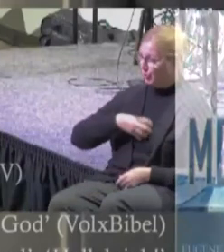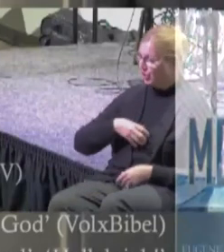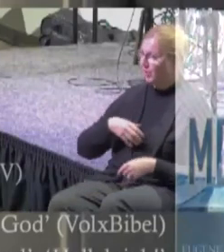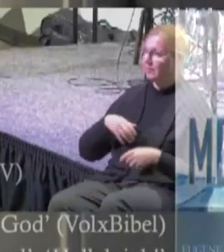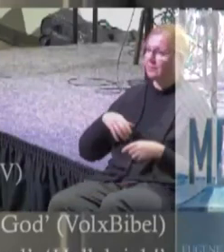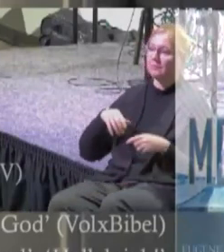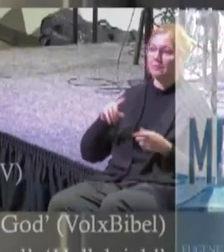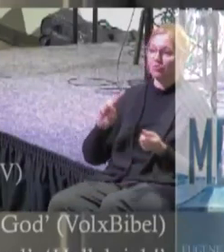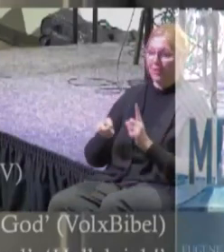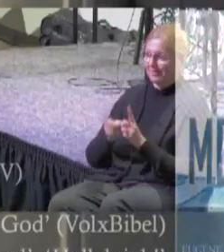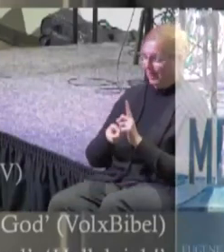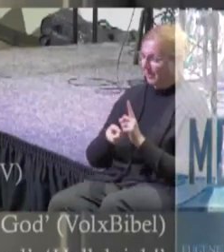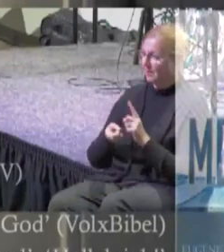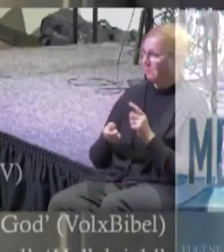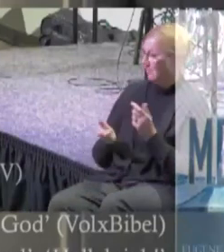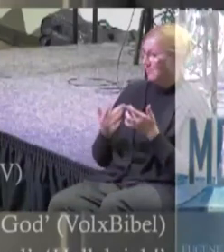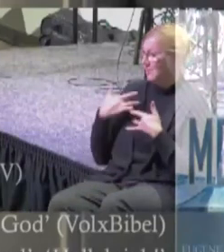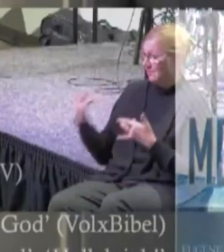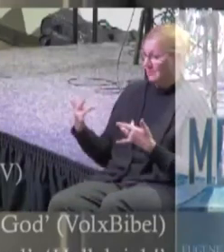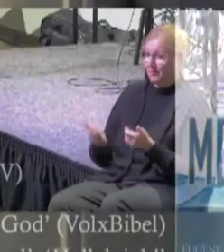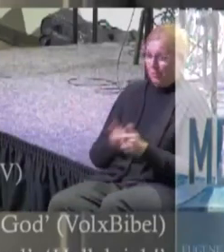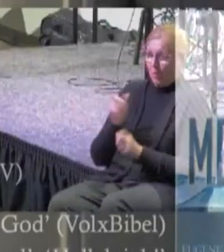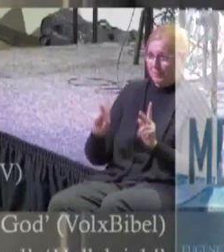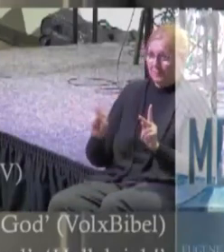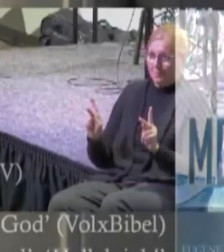the norm for most people in the world.